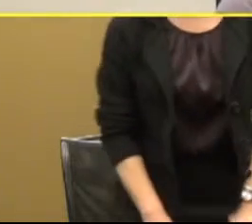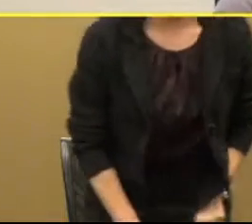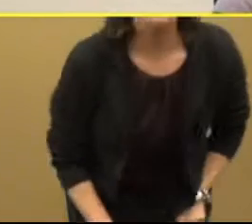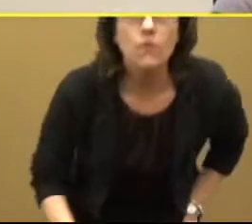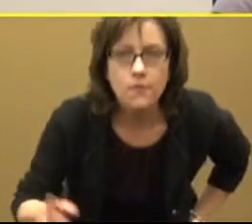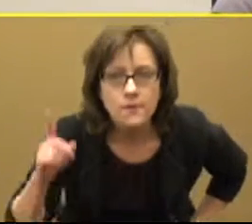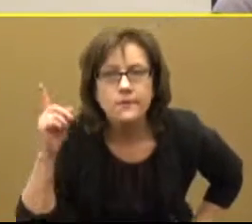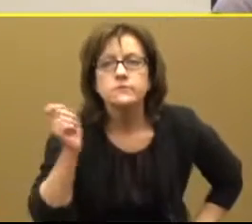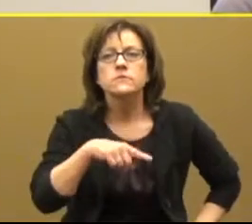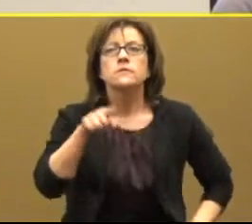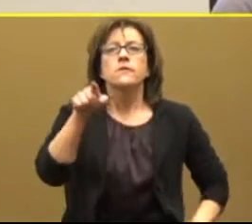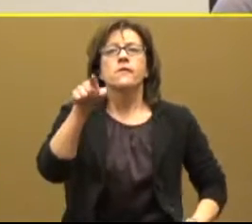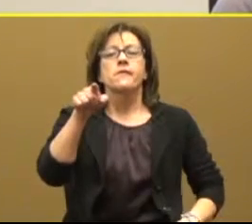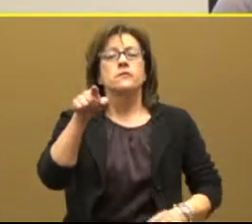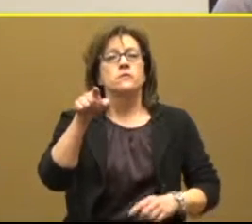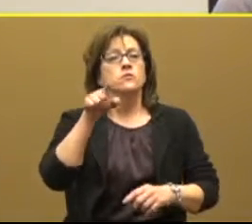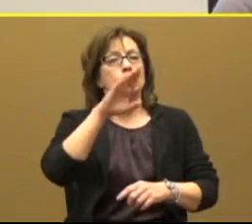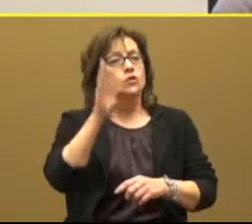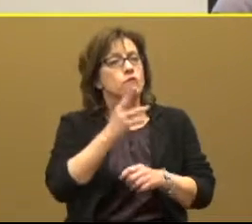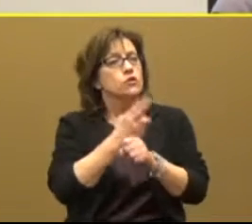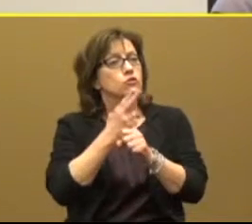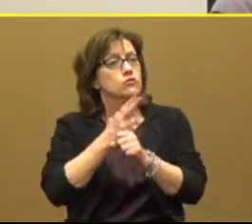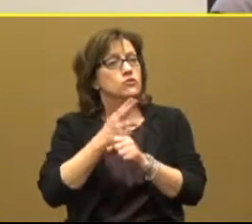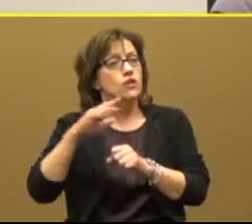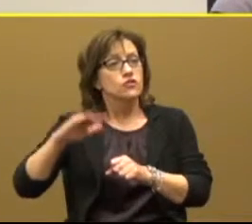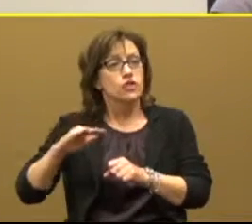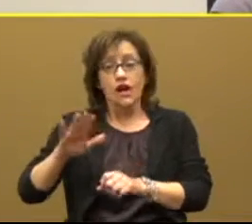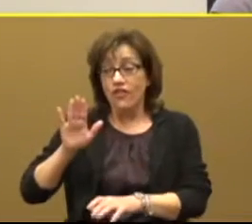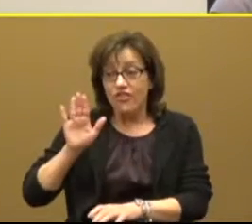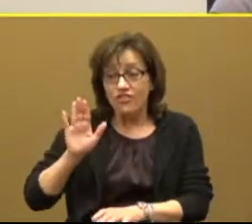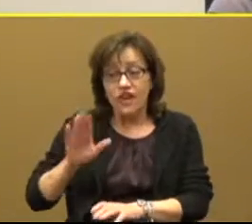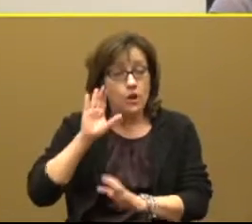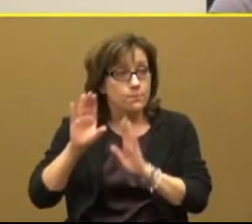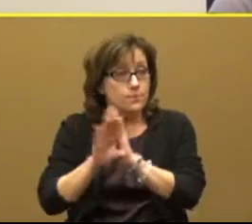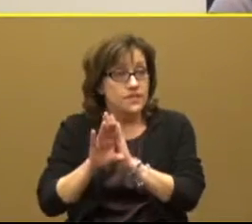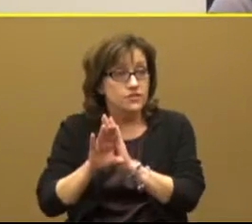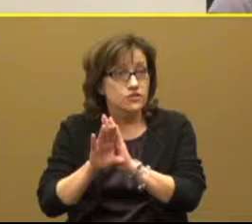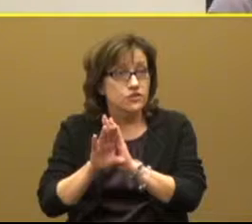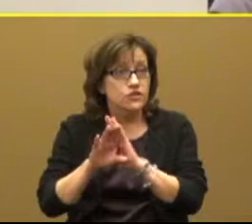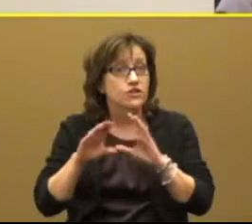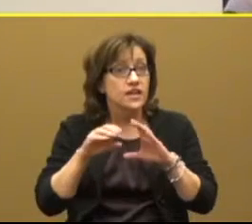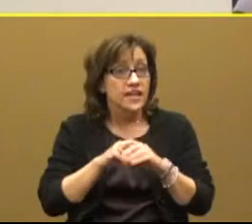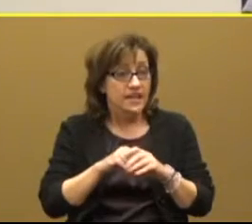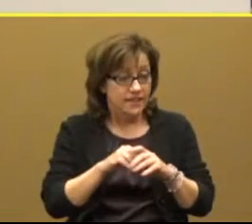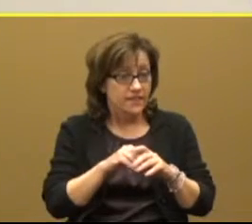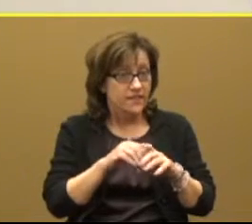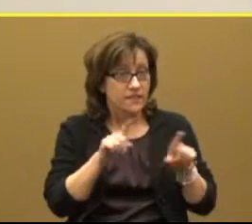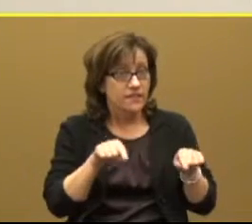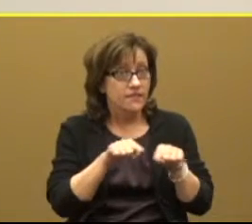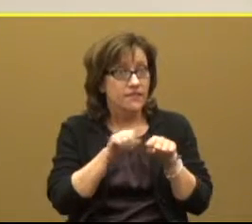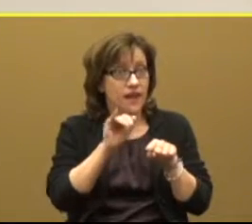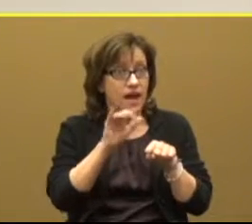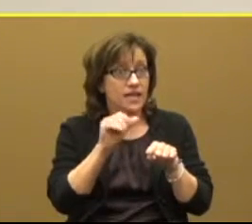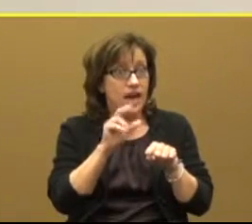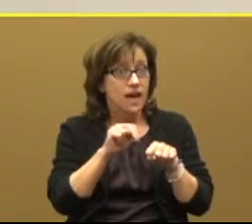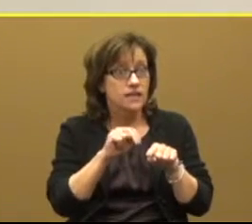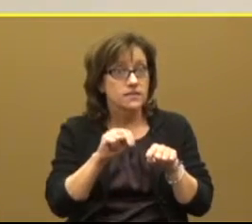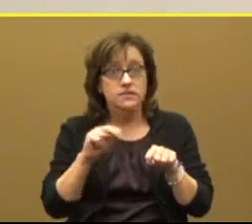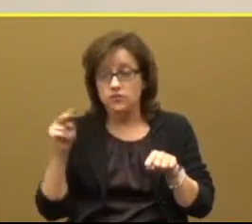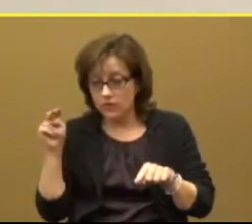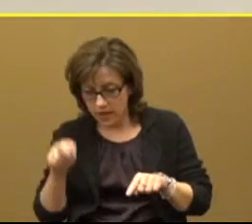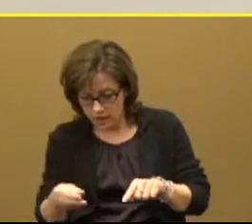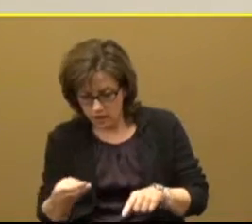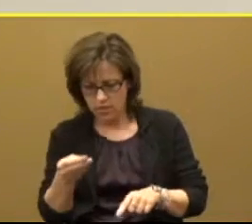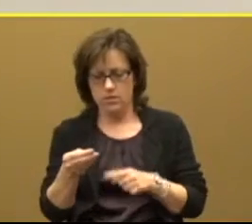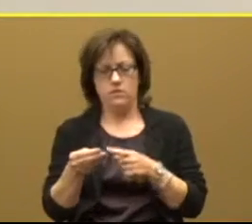picture in the icon, holding it so that they understand that it belongs to them? Do